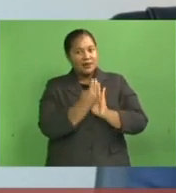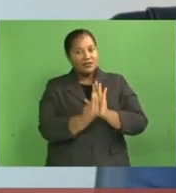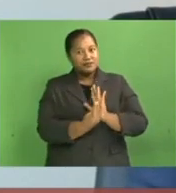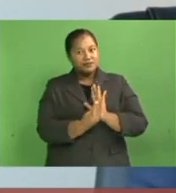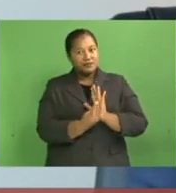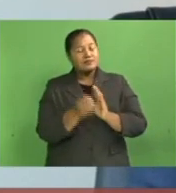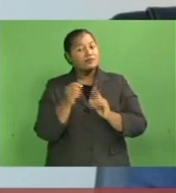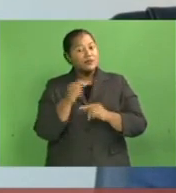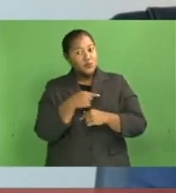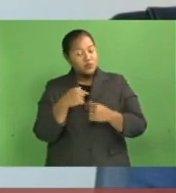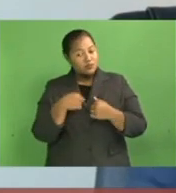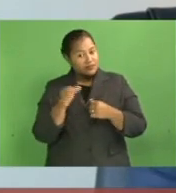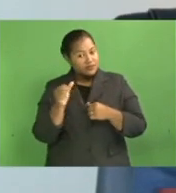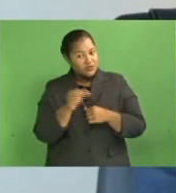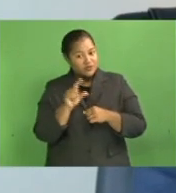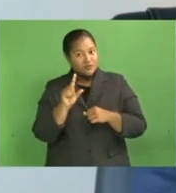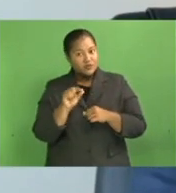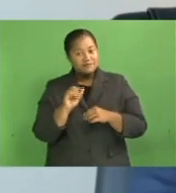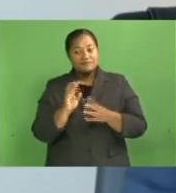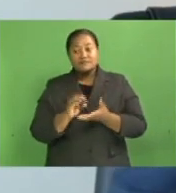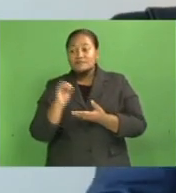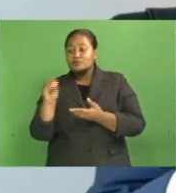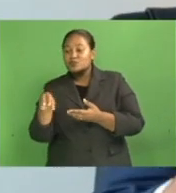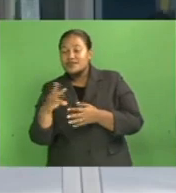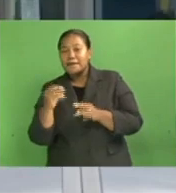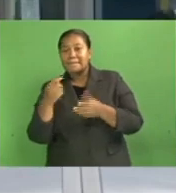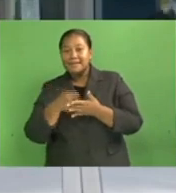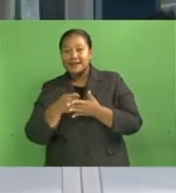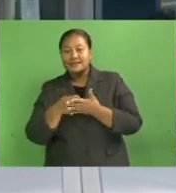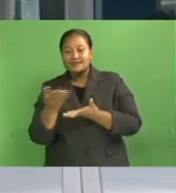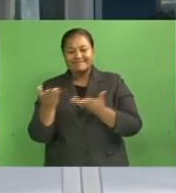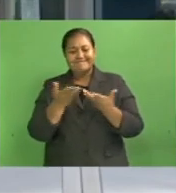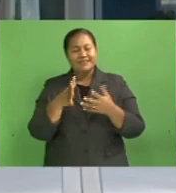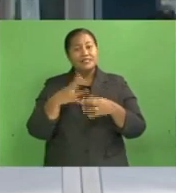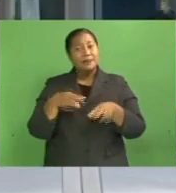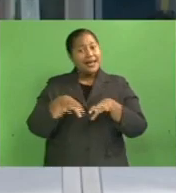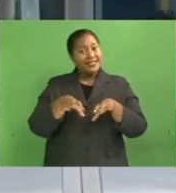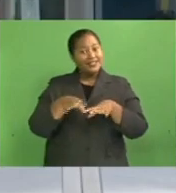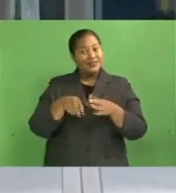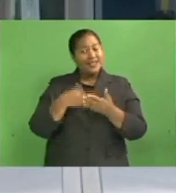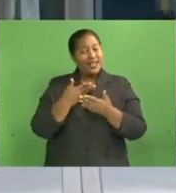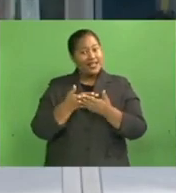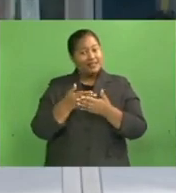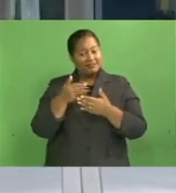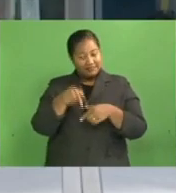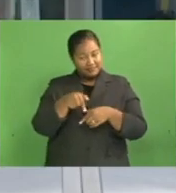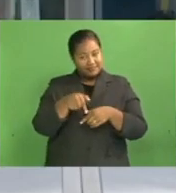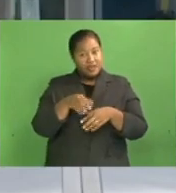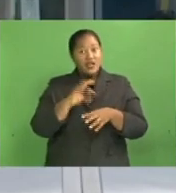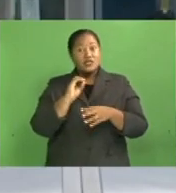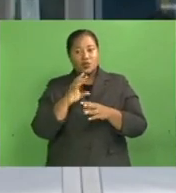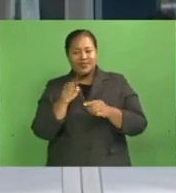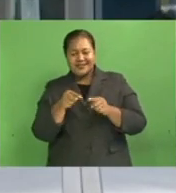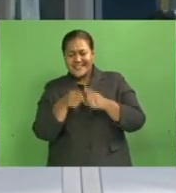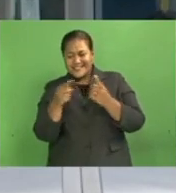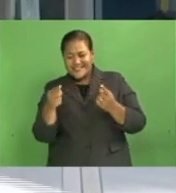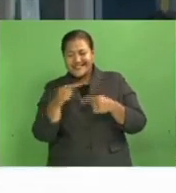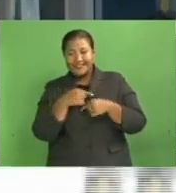need to put some money into it, bring some activity into the market. So those sort of things